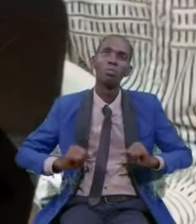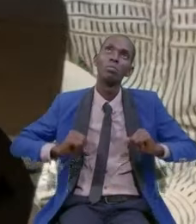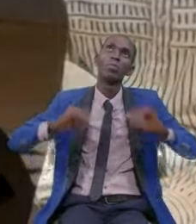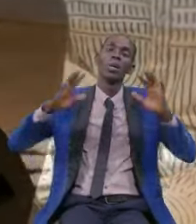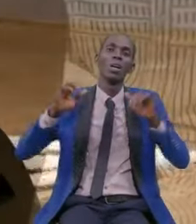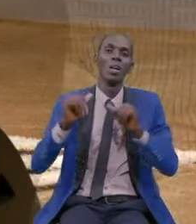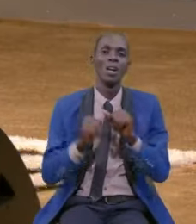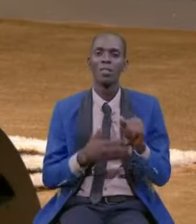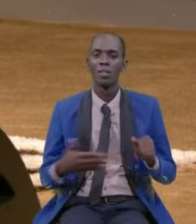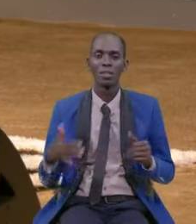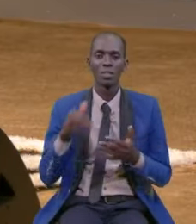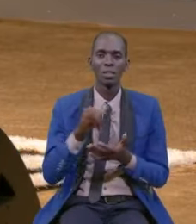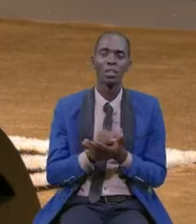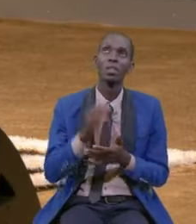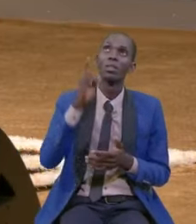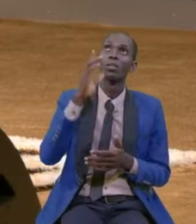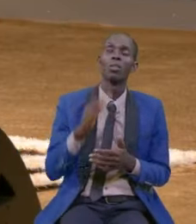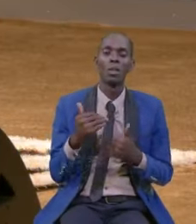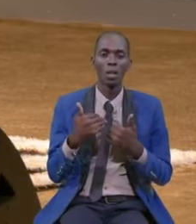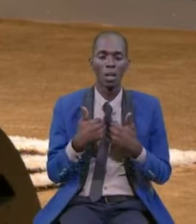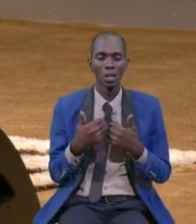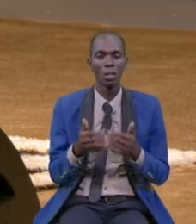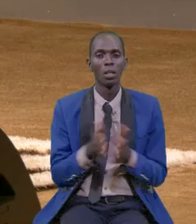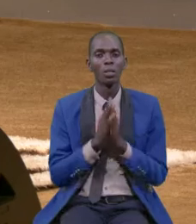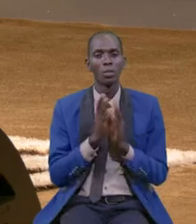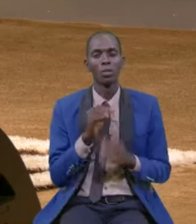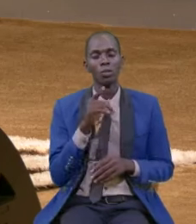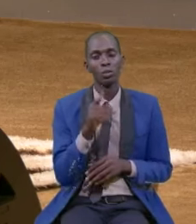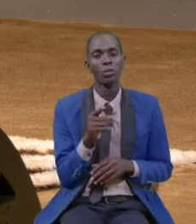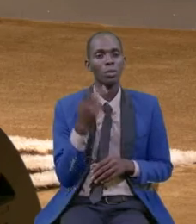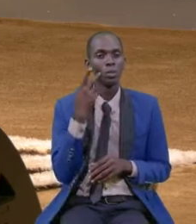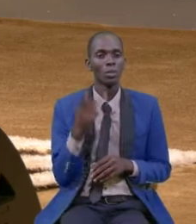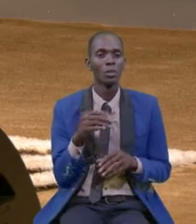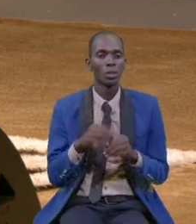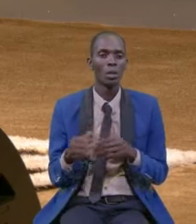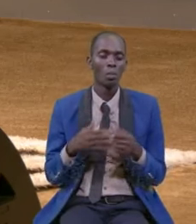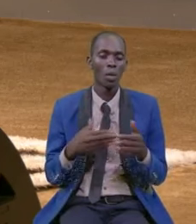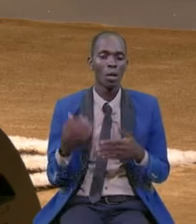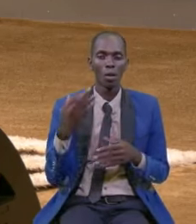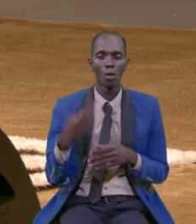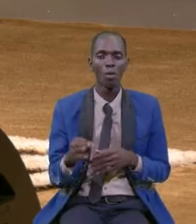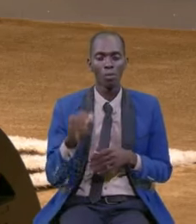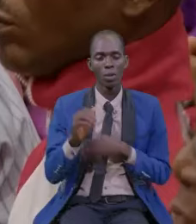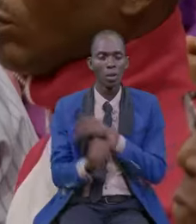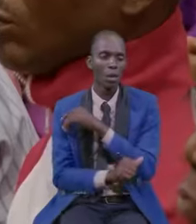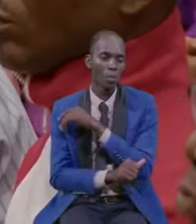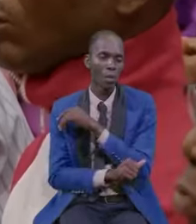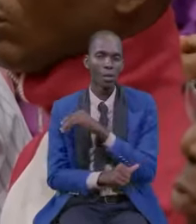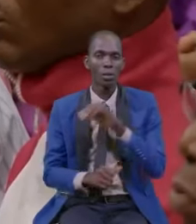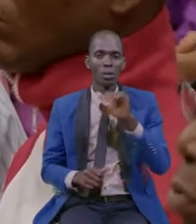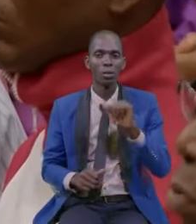that God has demanded in the case of Abraham the Lord